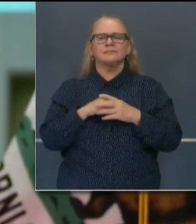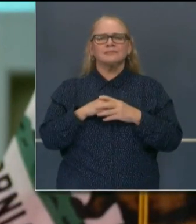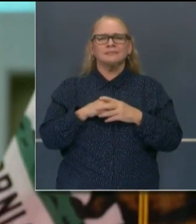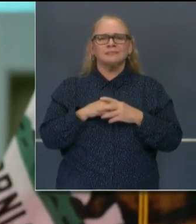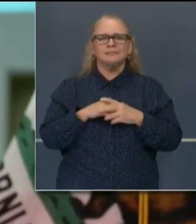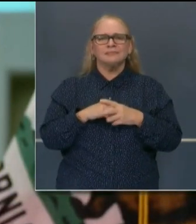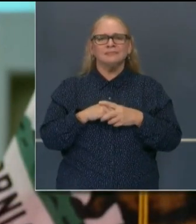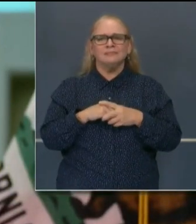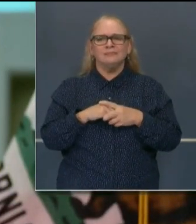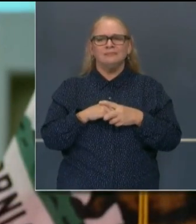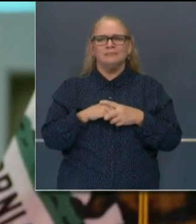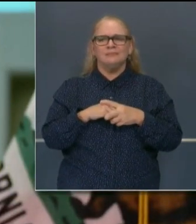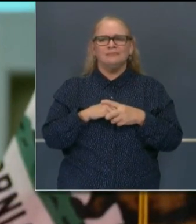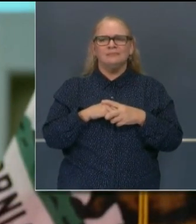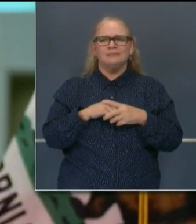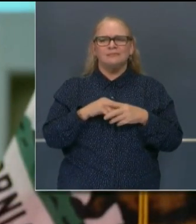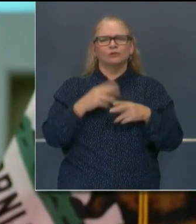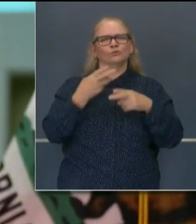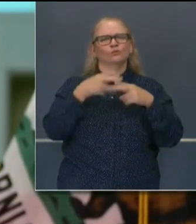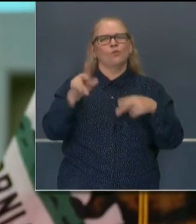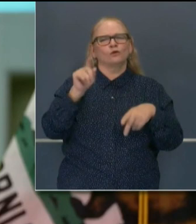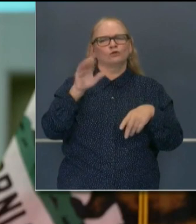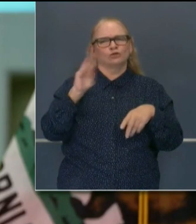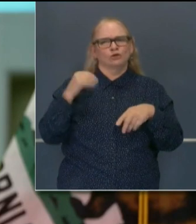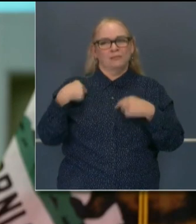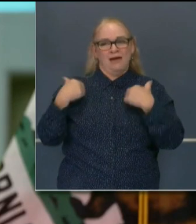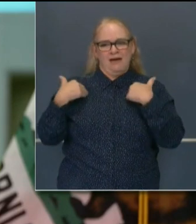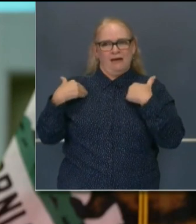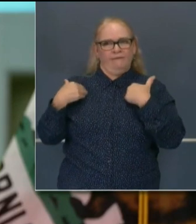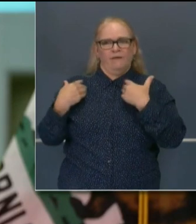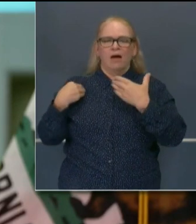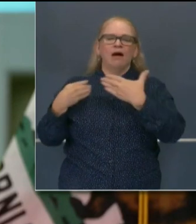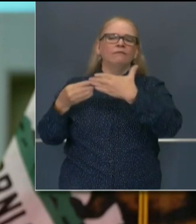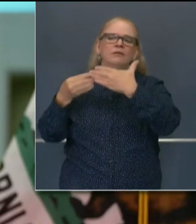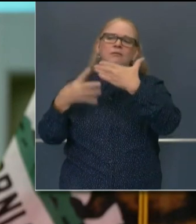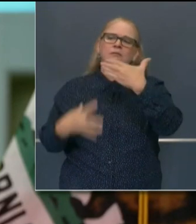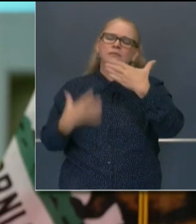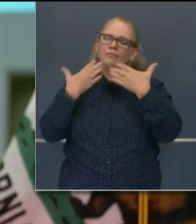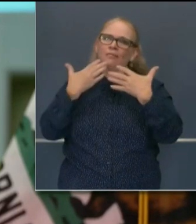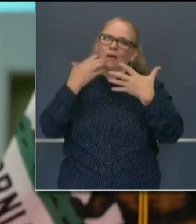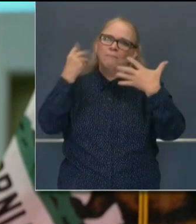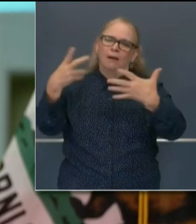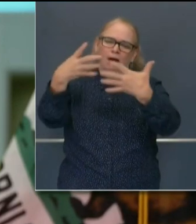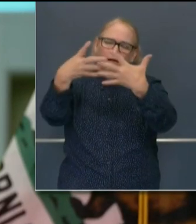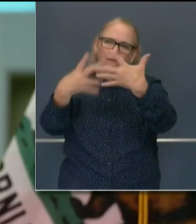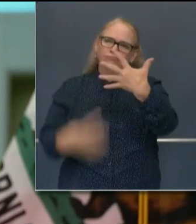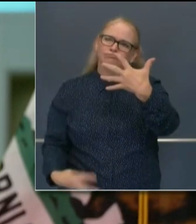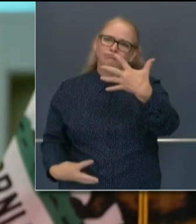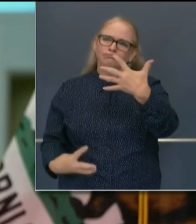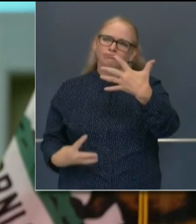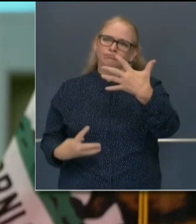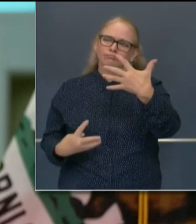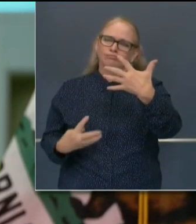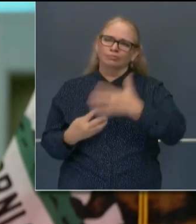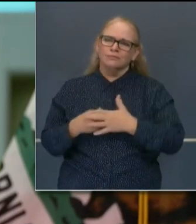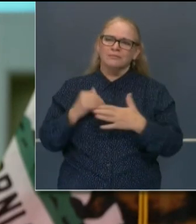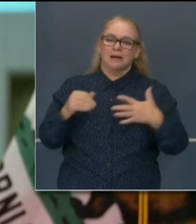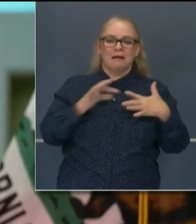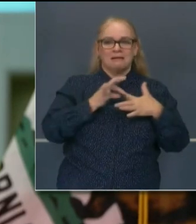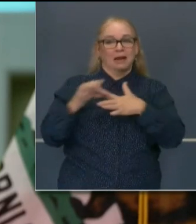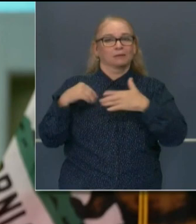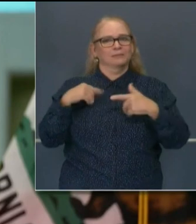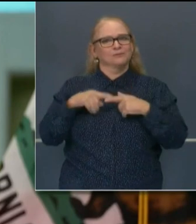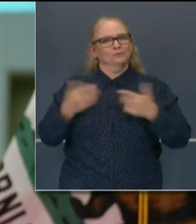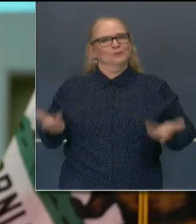the third black person to serve on the state Supreme Court. He's nominated to replace Justice Ming Chin, who retired at the end of